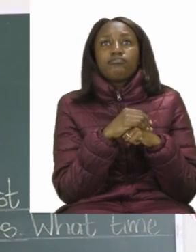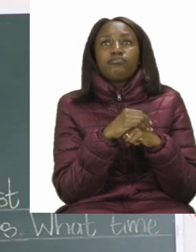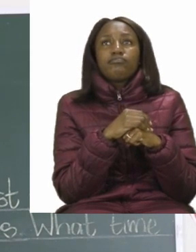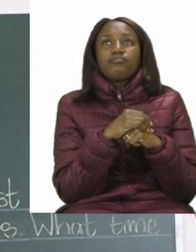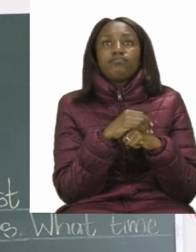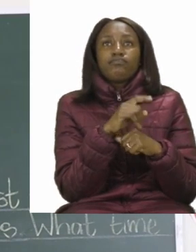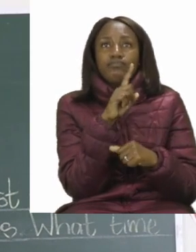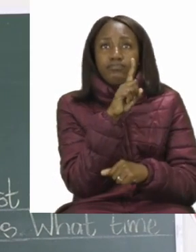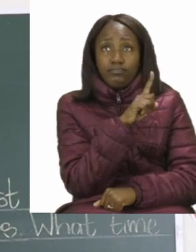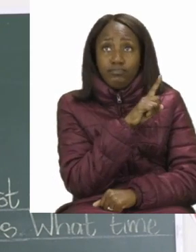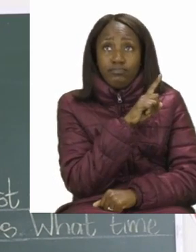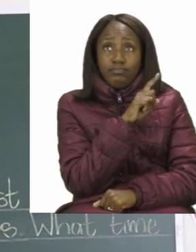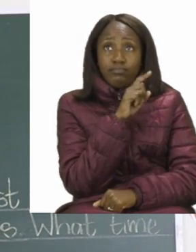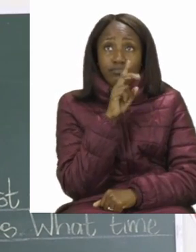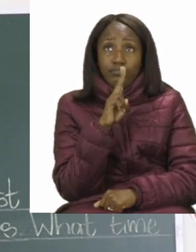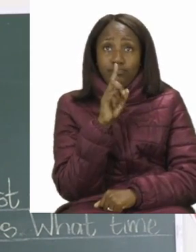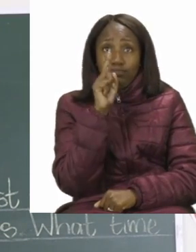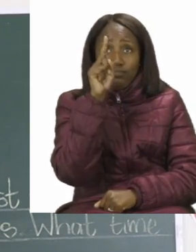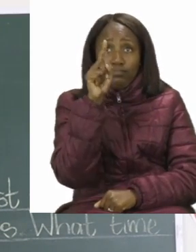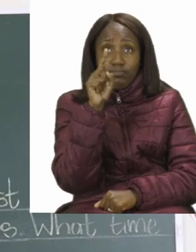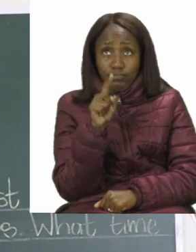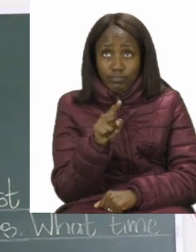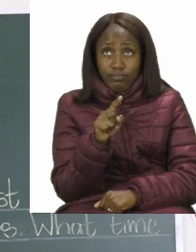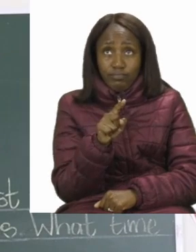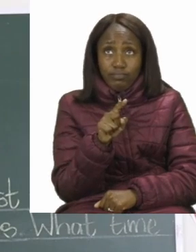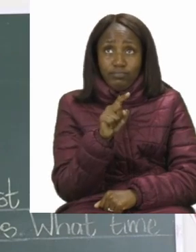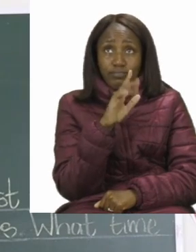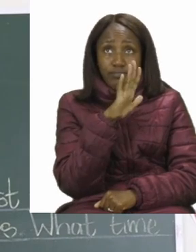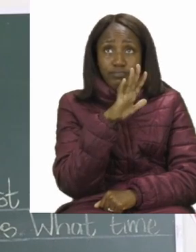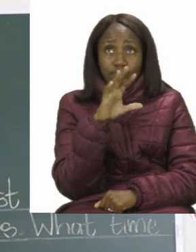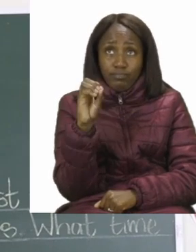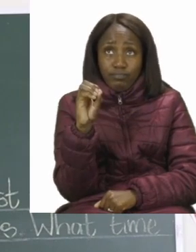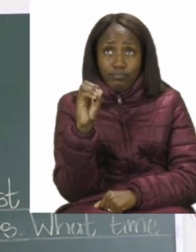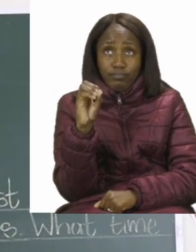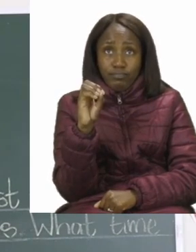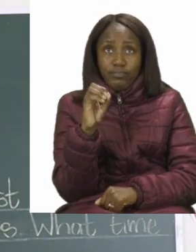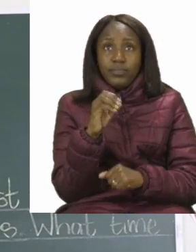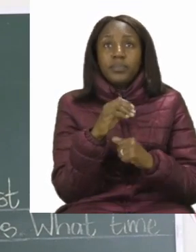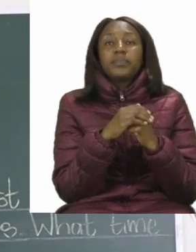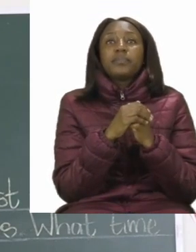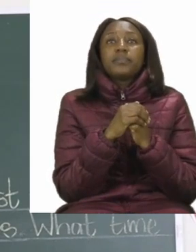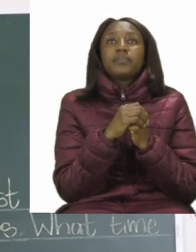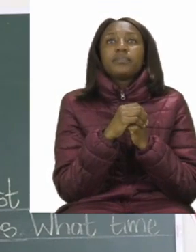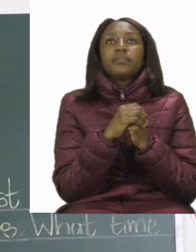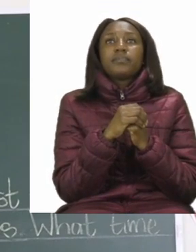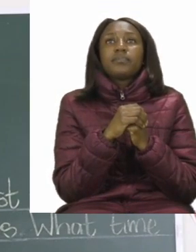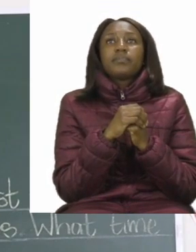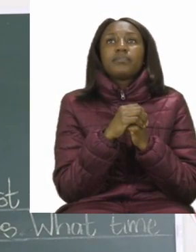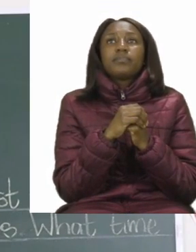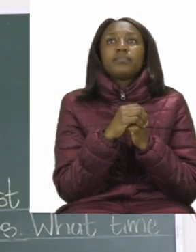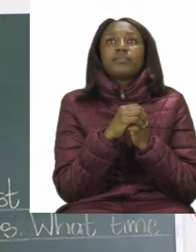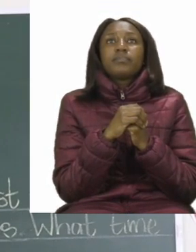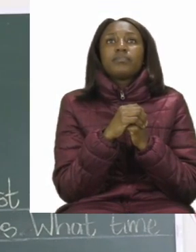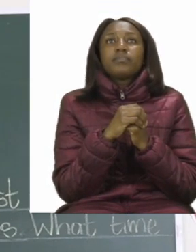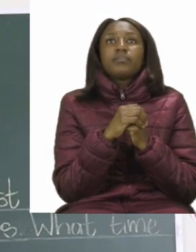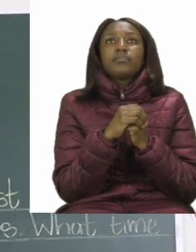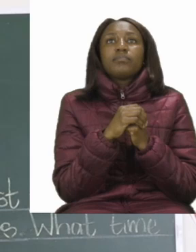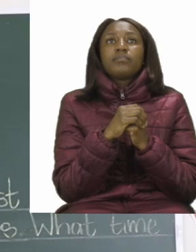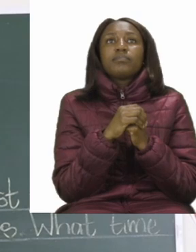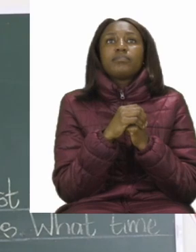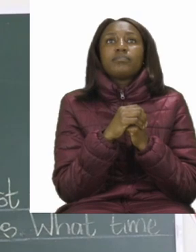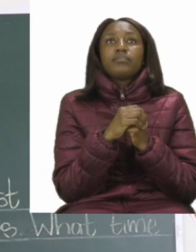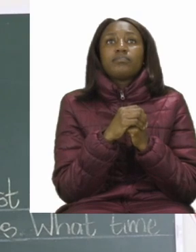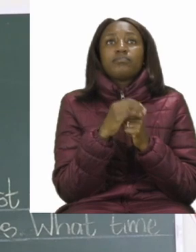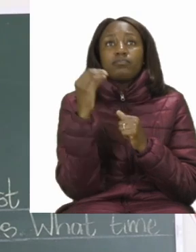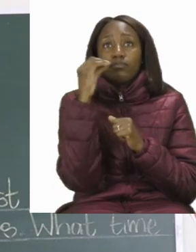o'clock. Okay, so we say that I am done eating